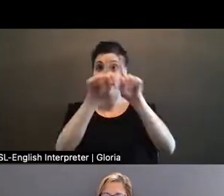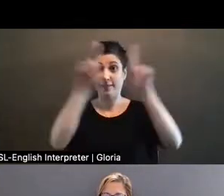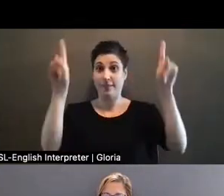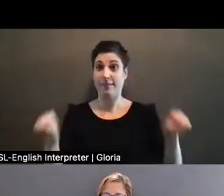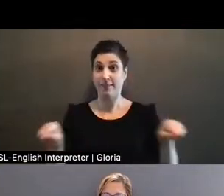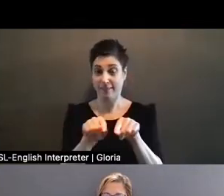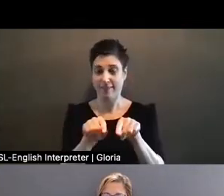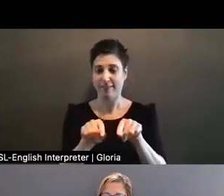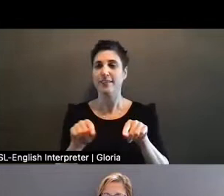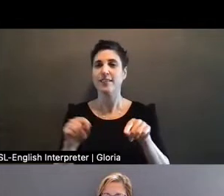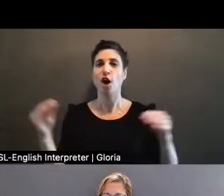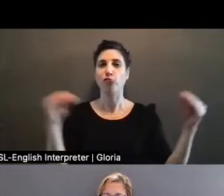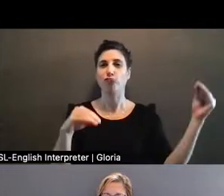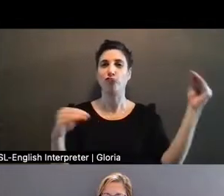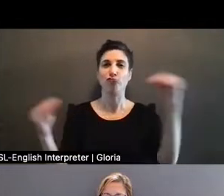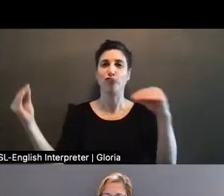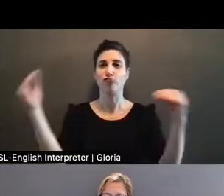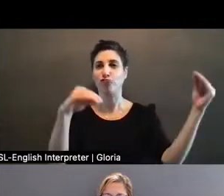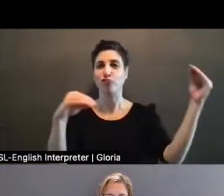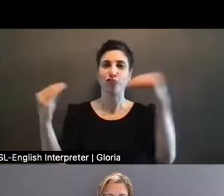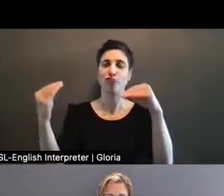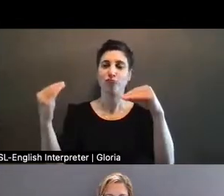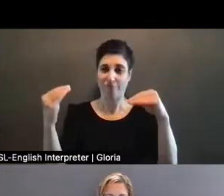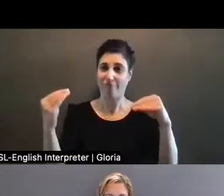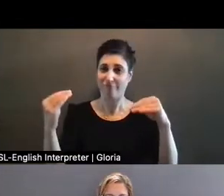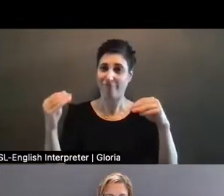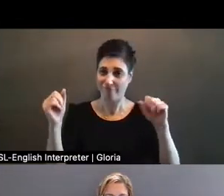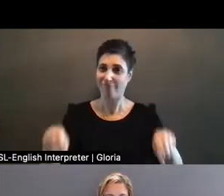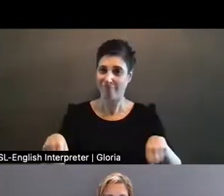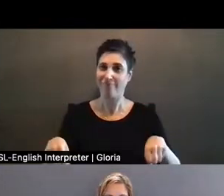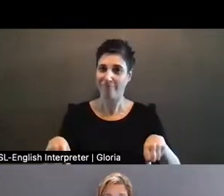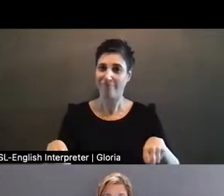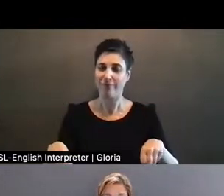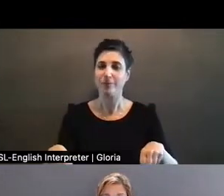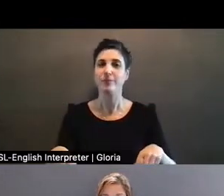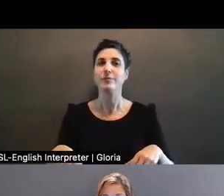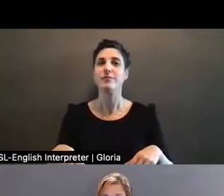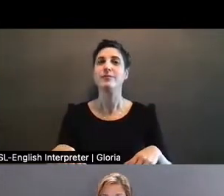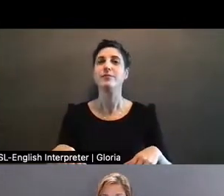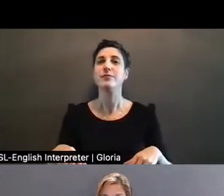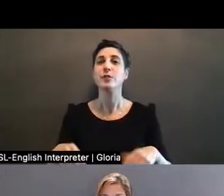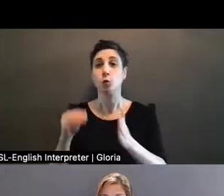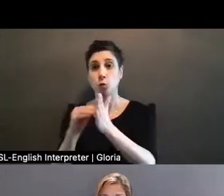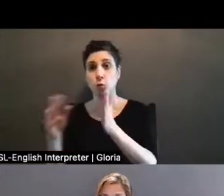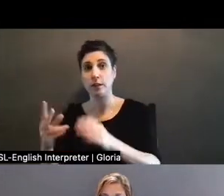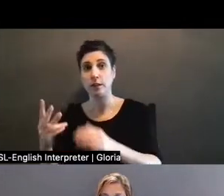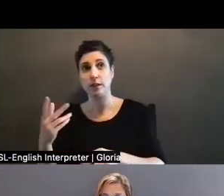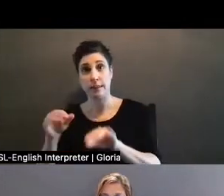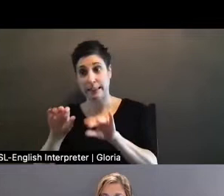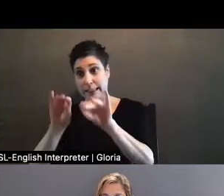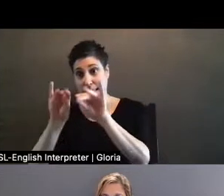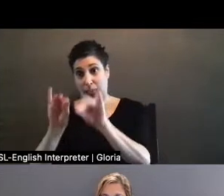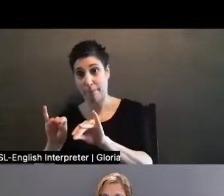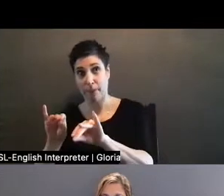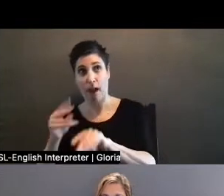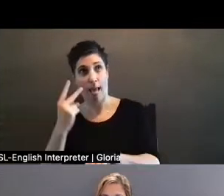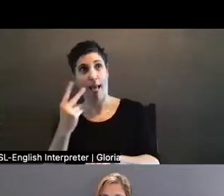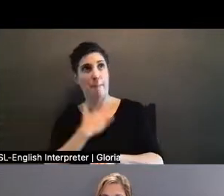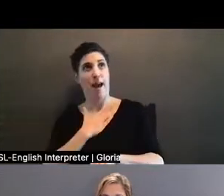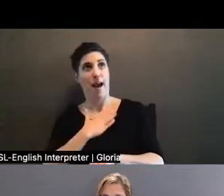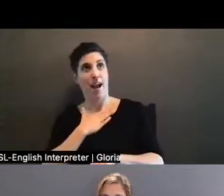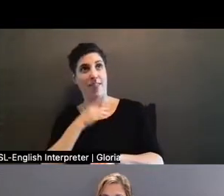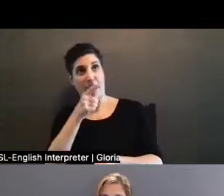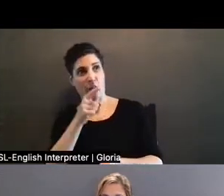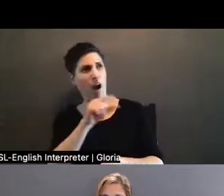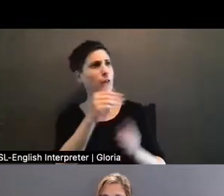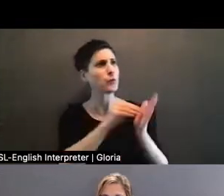variety of different tools. This allows them to see their own work and other students' work in